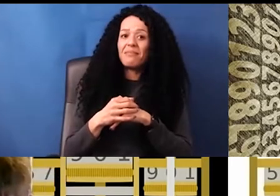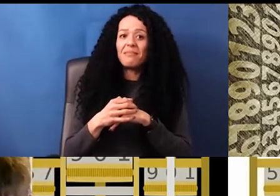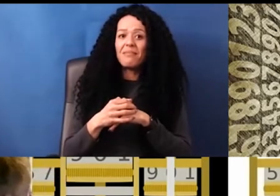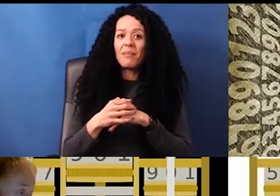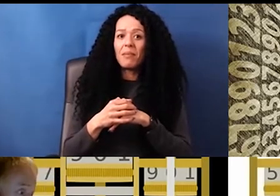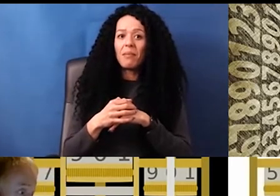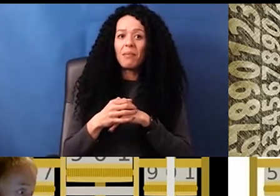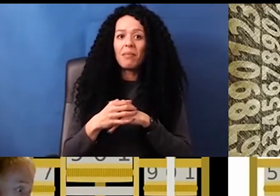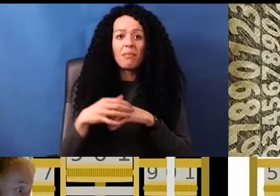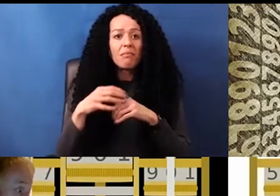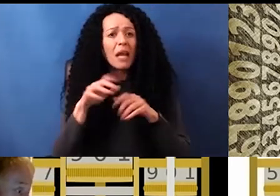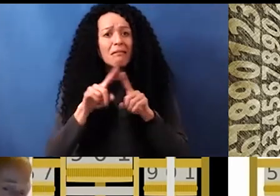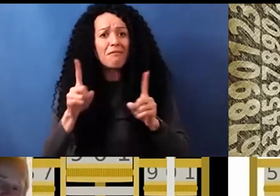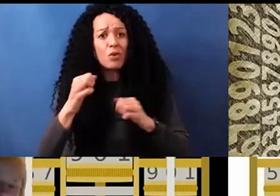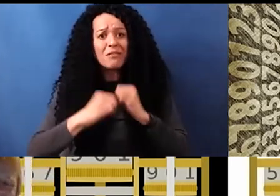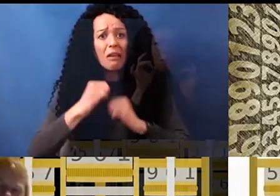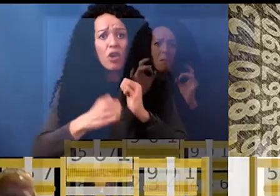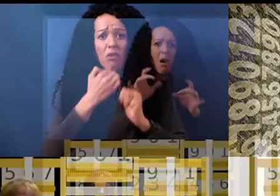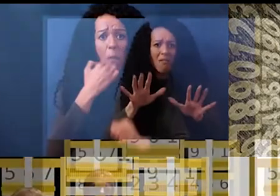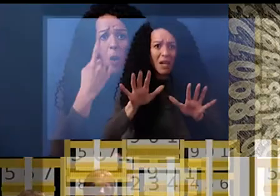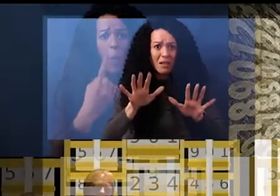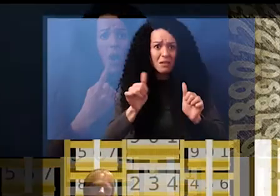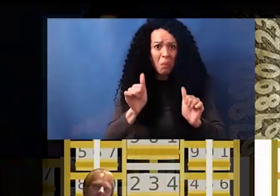Engine number one.